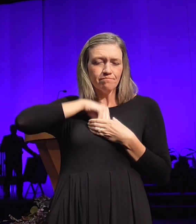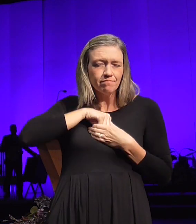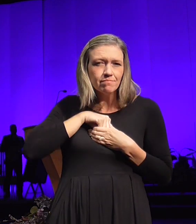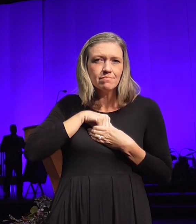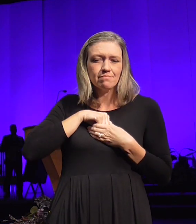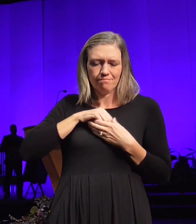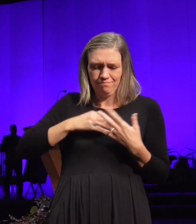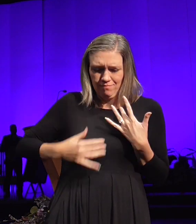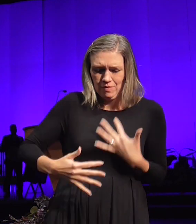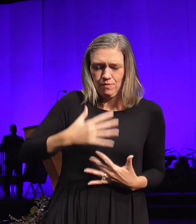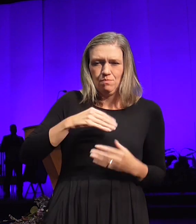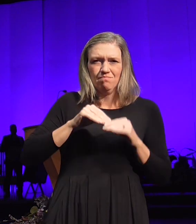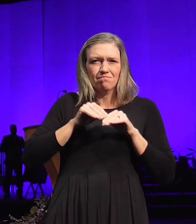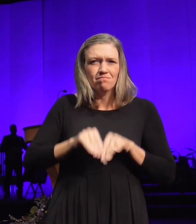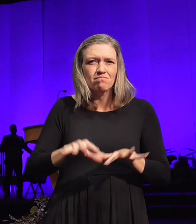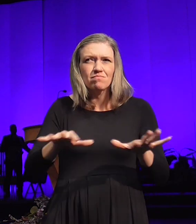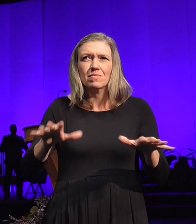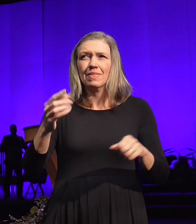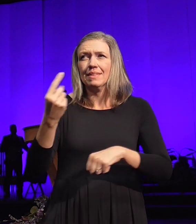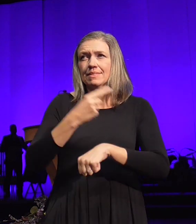to infuse our day.